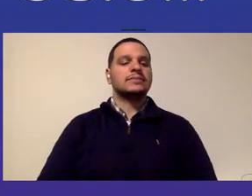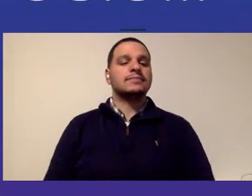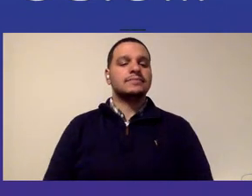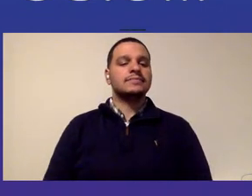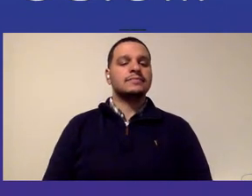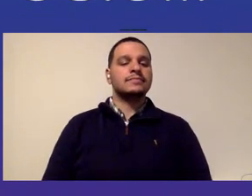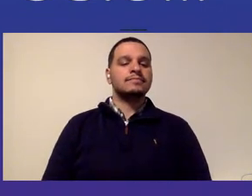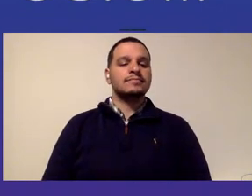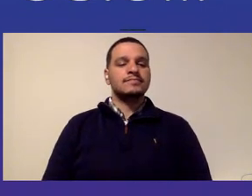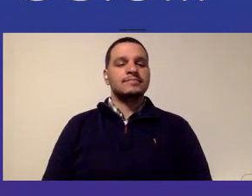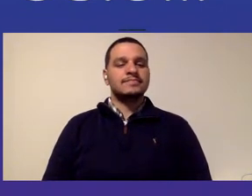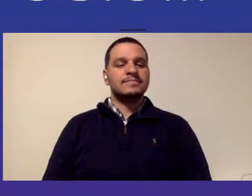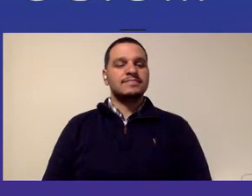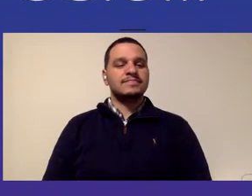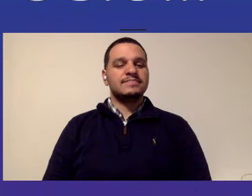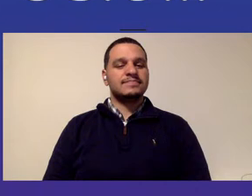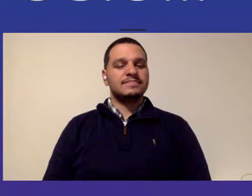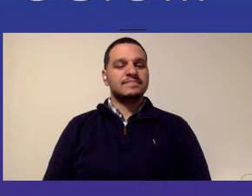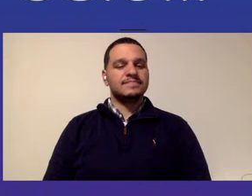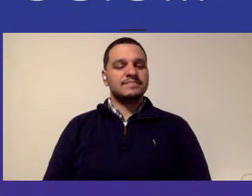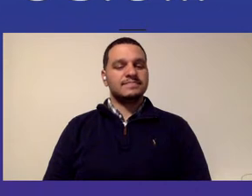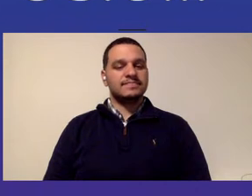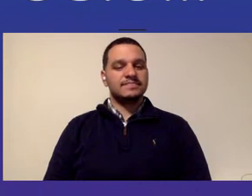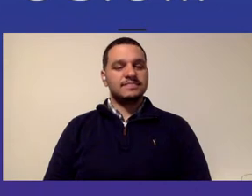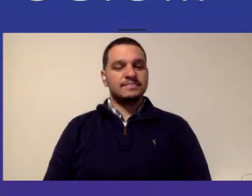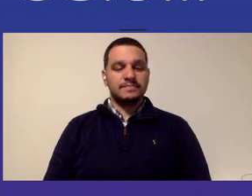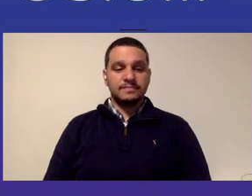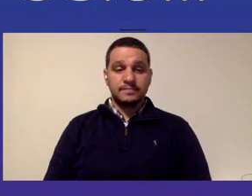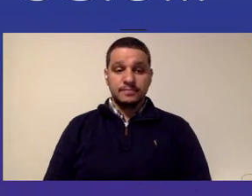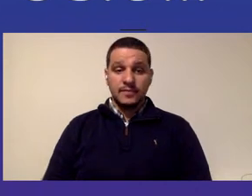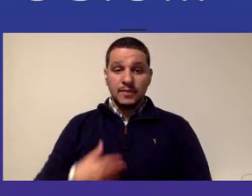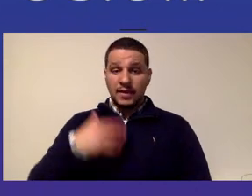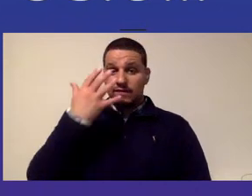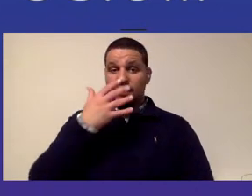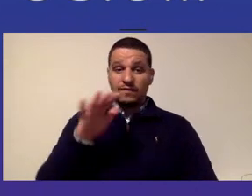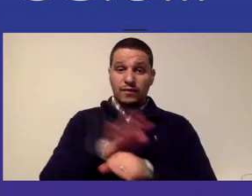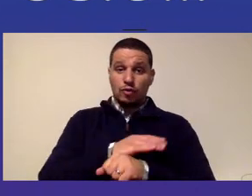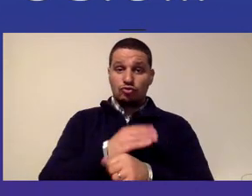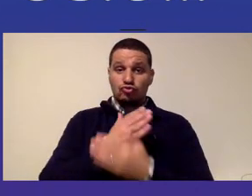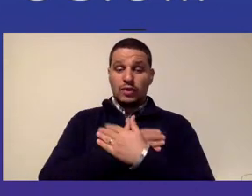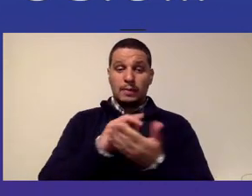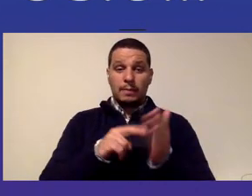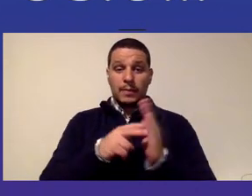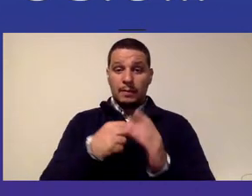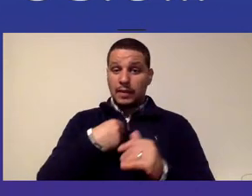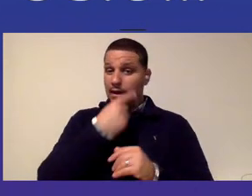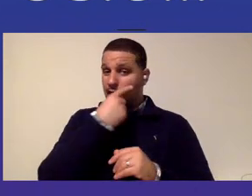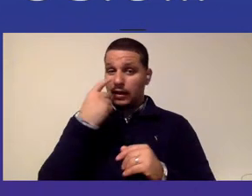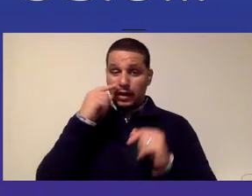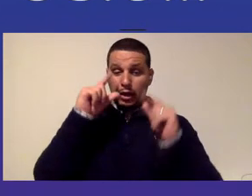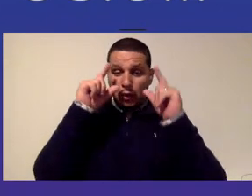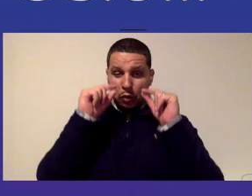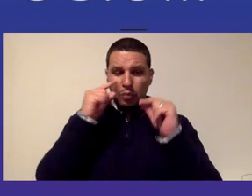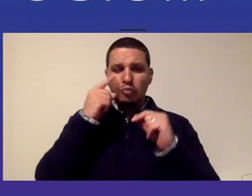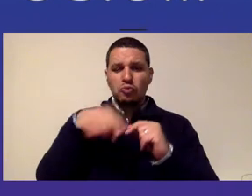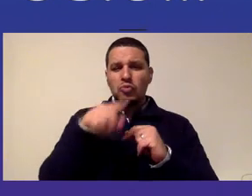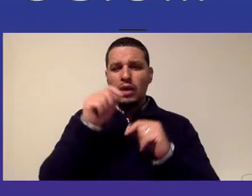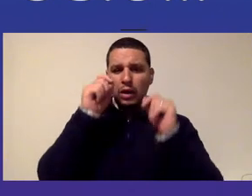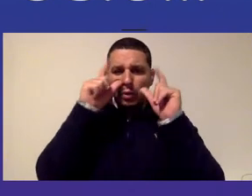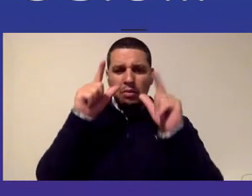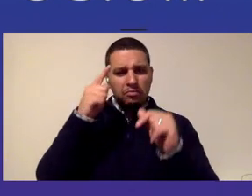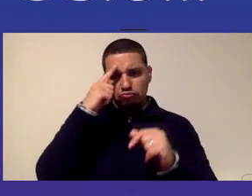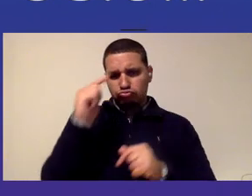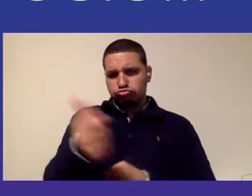me, for my face to fully relax, that means my eyes closed. But you can keep your eyes open or